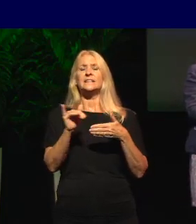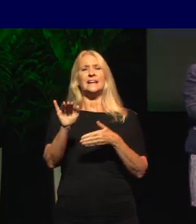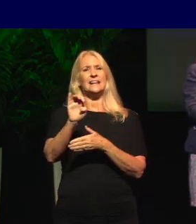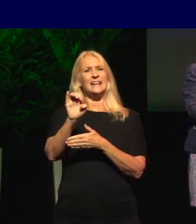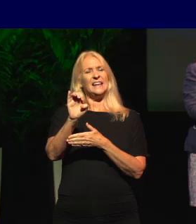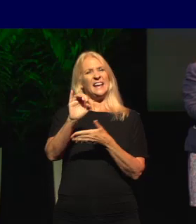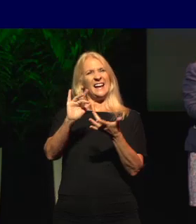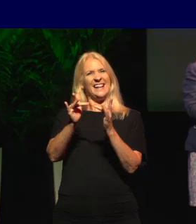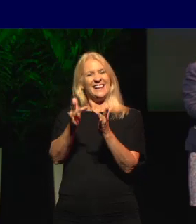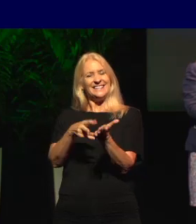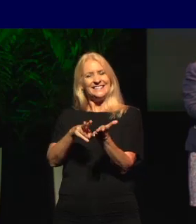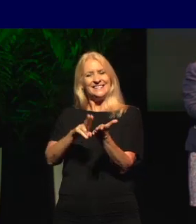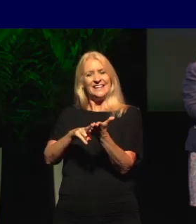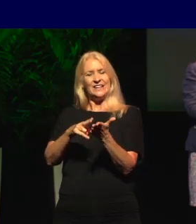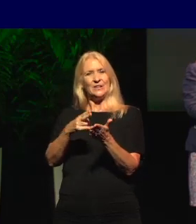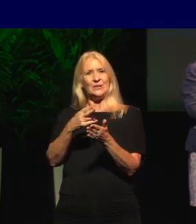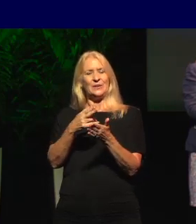workflow,